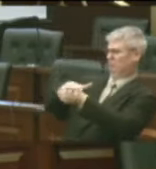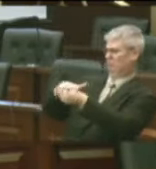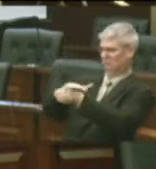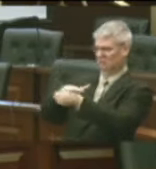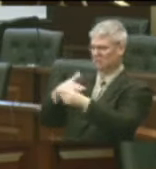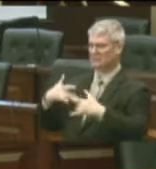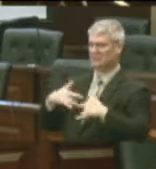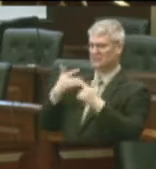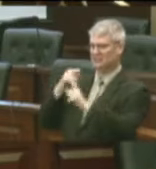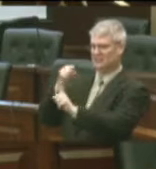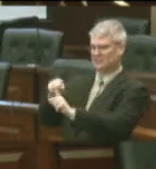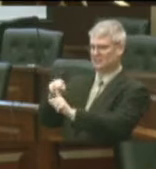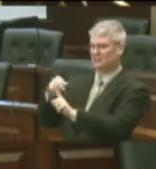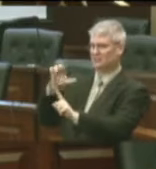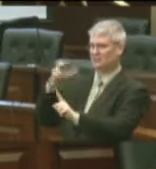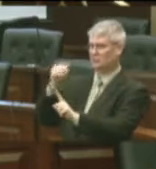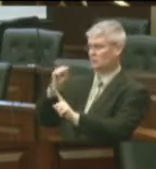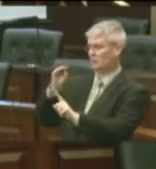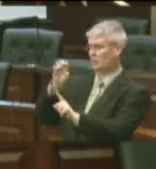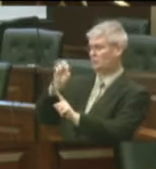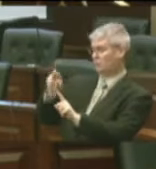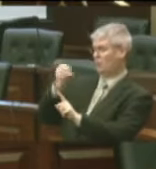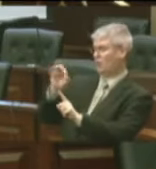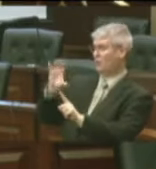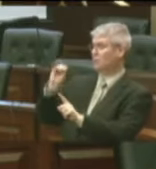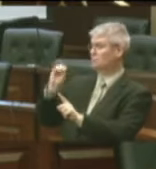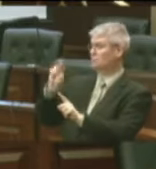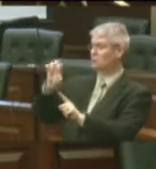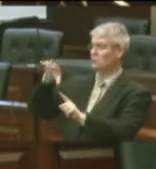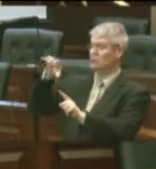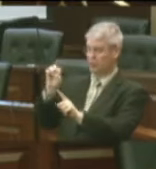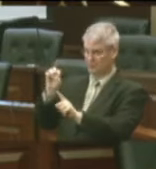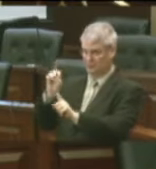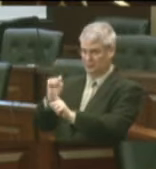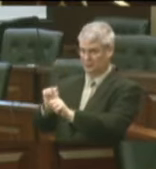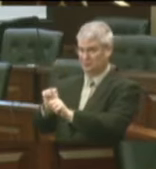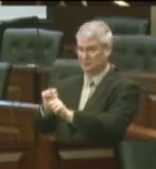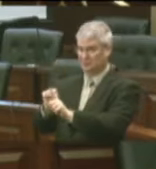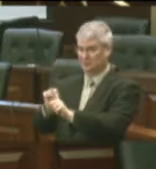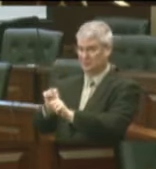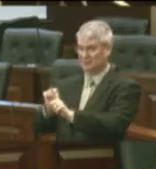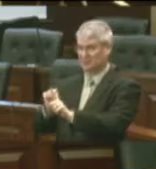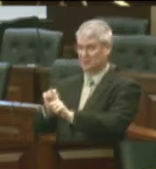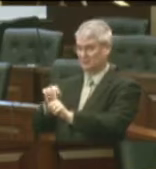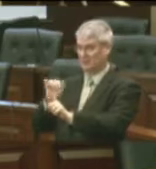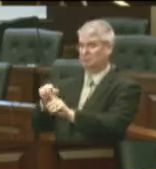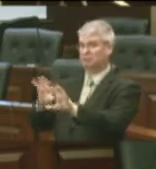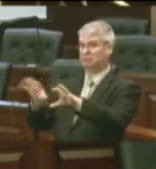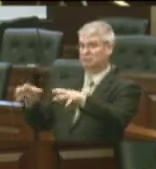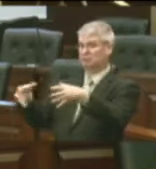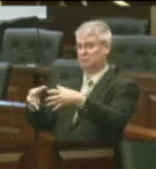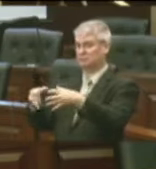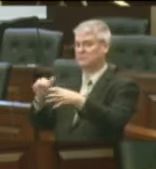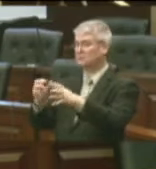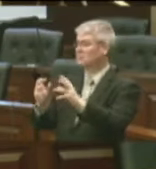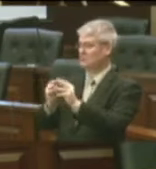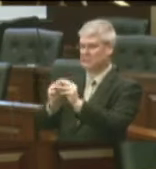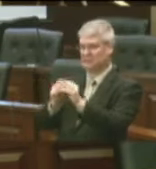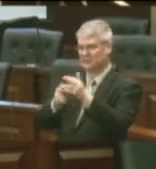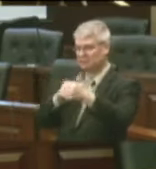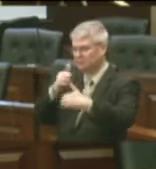the director at the end of the meeting made a statement that I want to co-opt a little bit, but at the conclusion she said, "It's a great day to do business